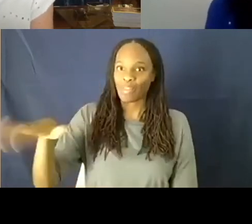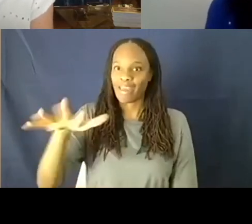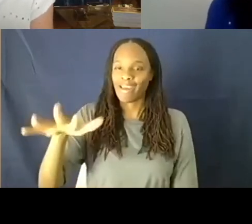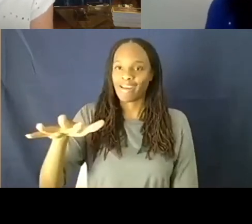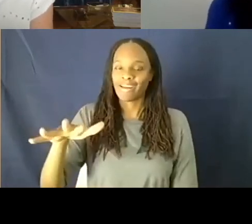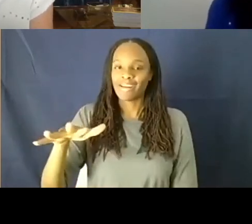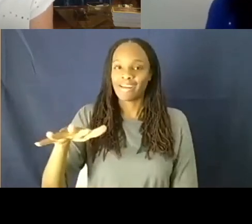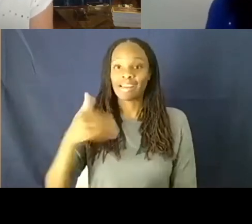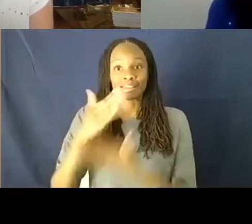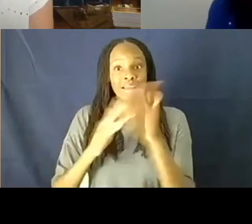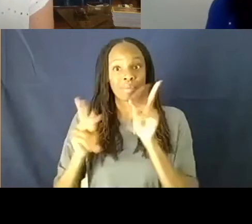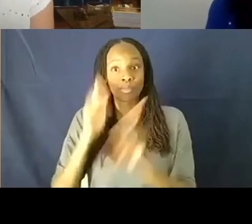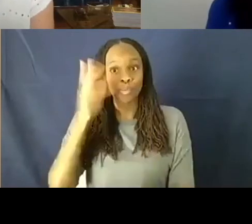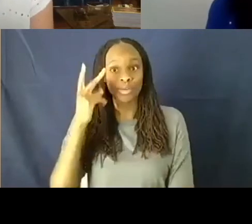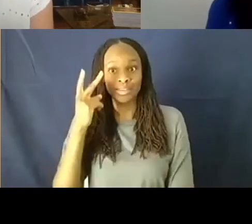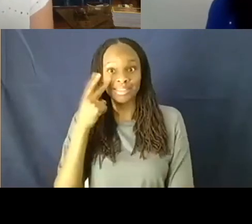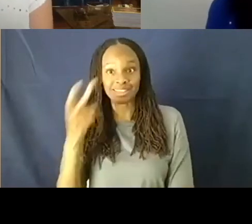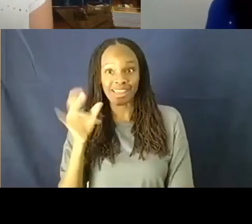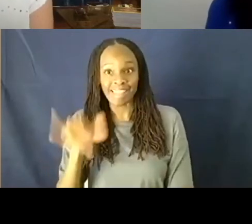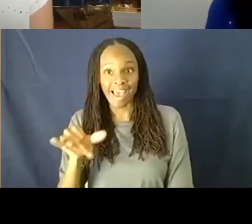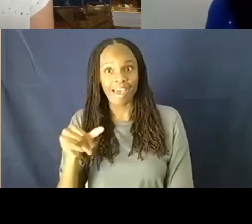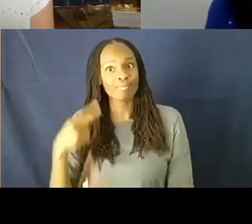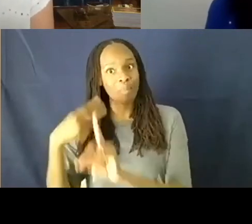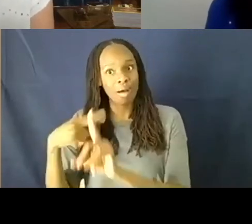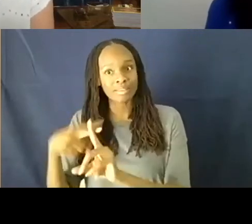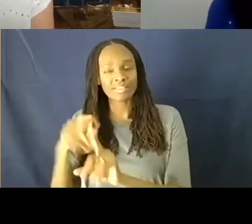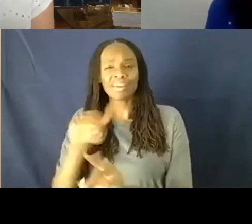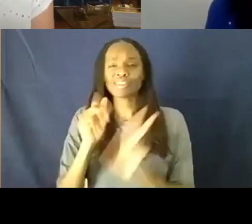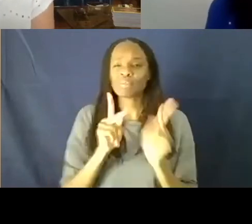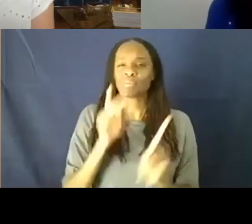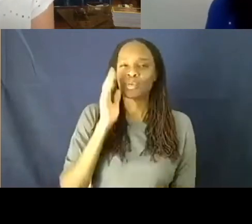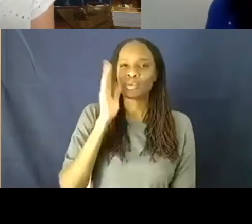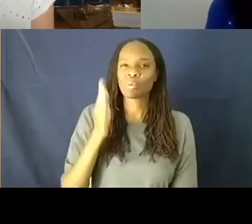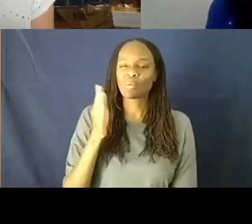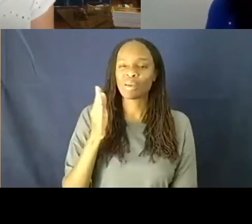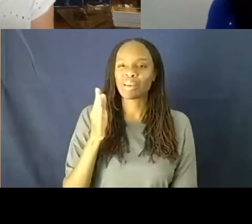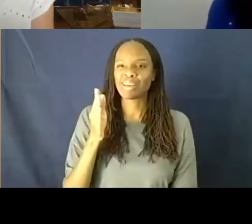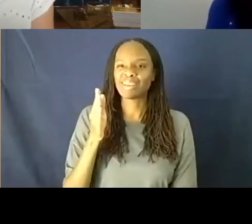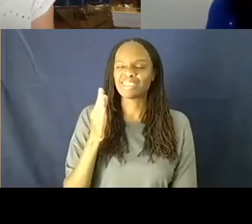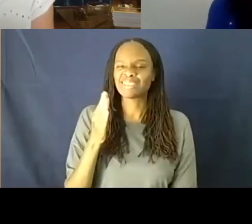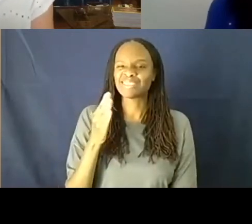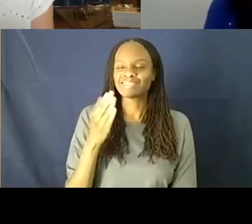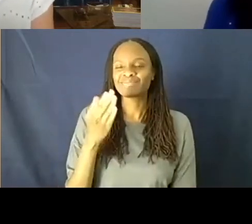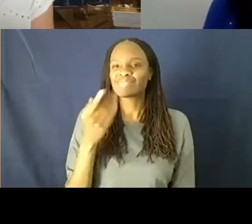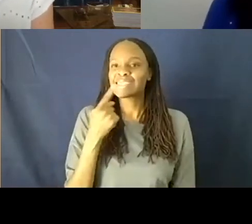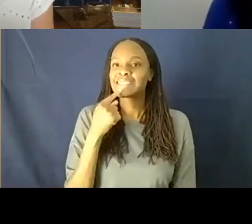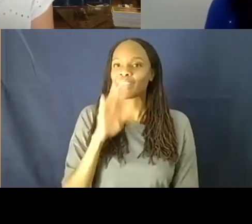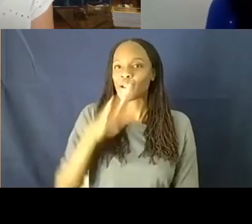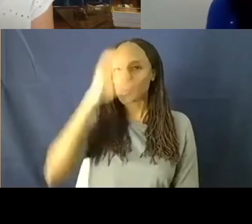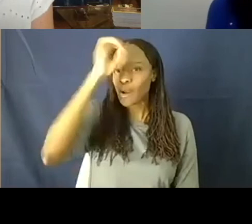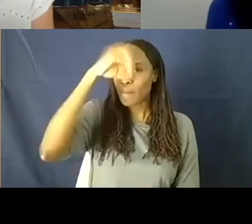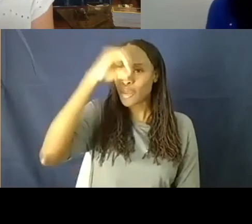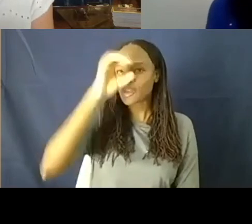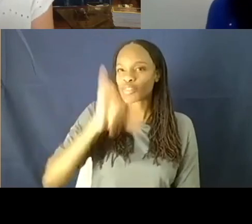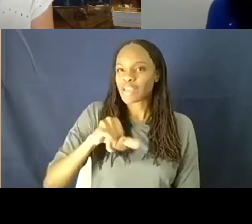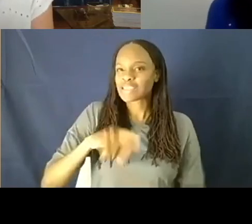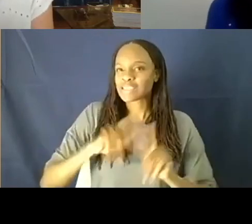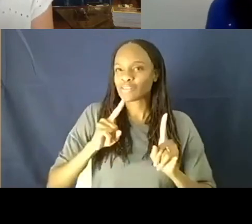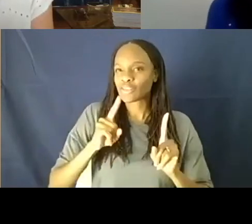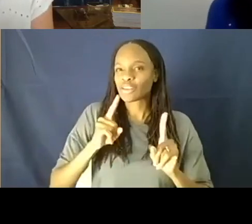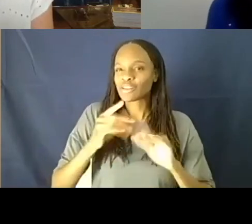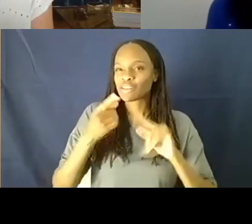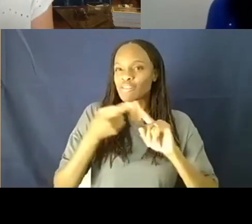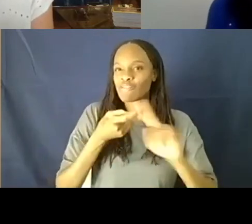positive thing, and others were maybe gonna state an opinion that was different from mine, and learning